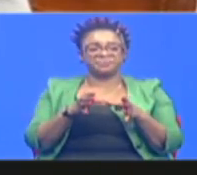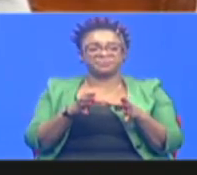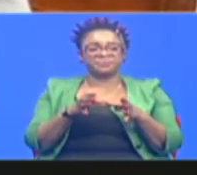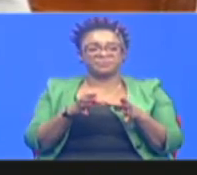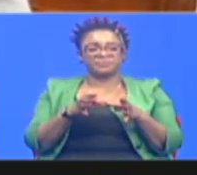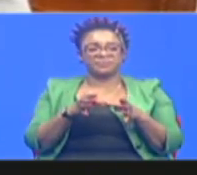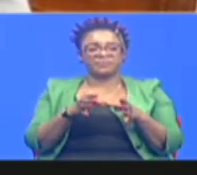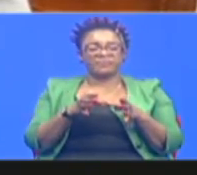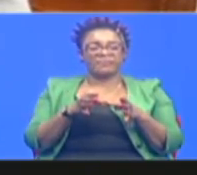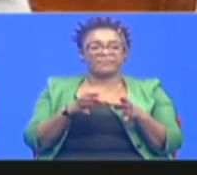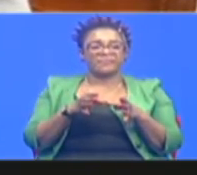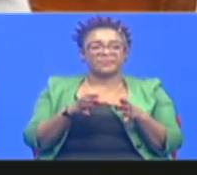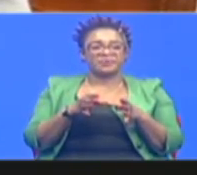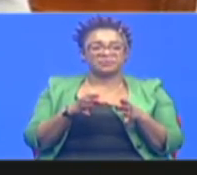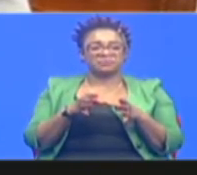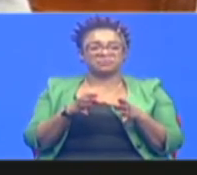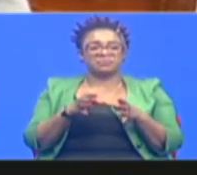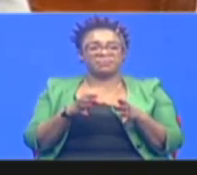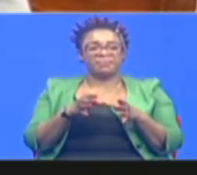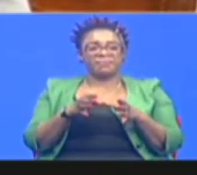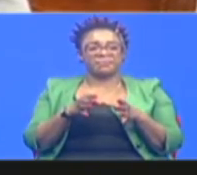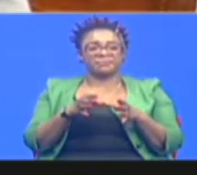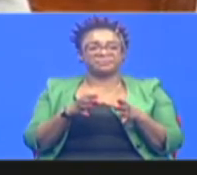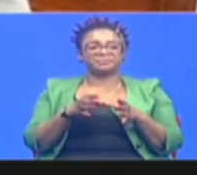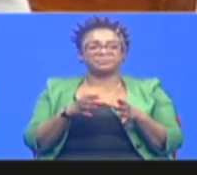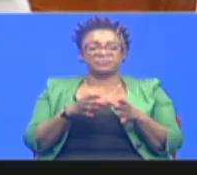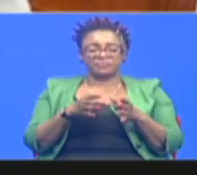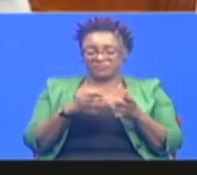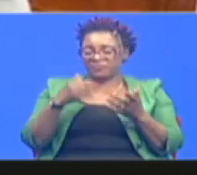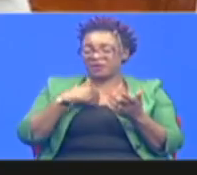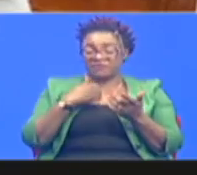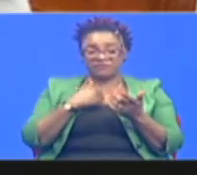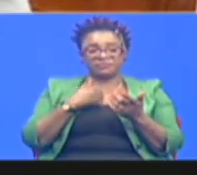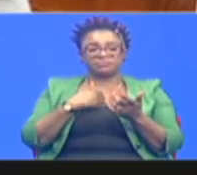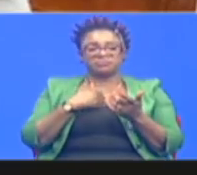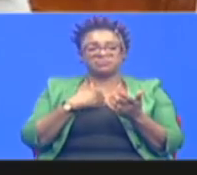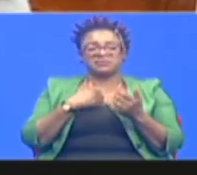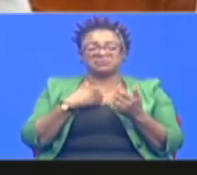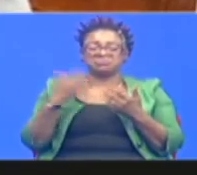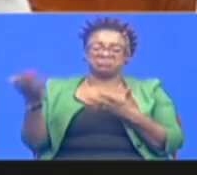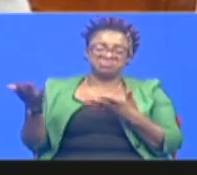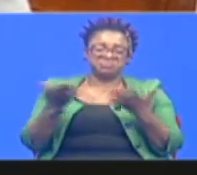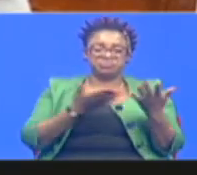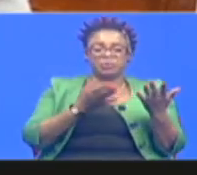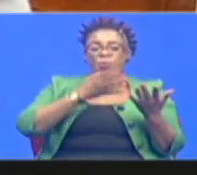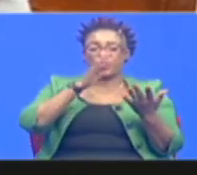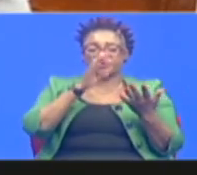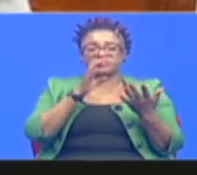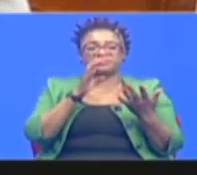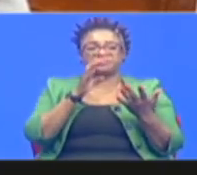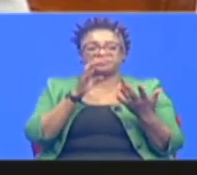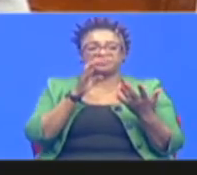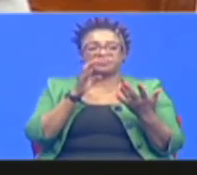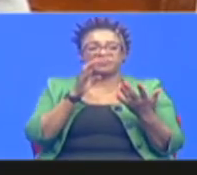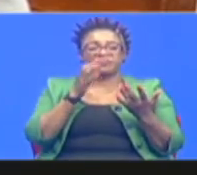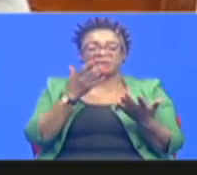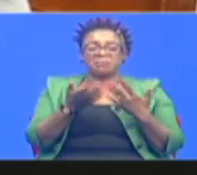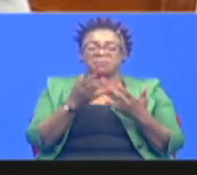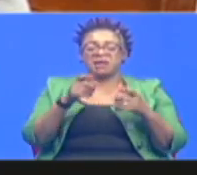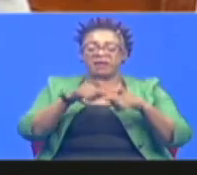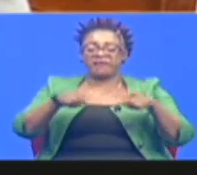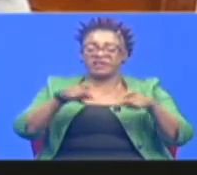kind of, I may use that word, beast of burden in terms of transporting water, fuel from the forest or